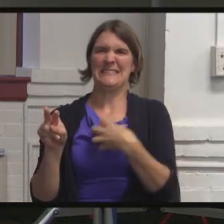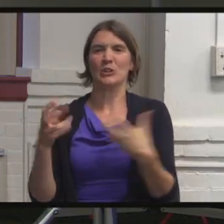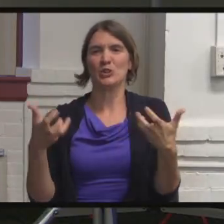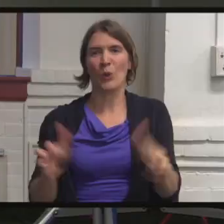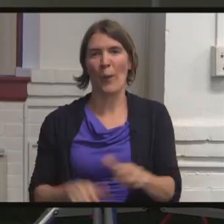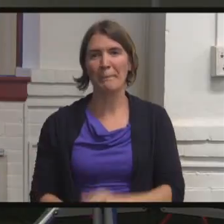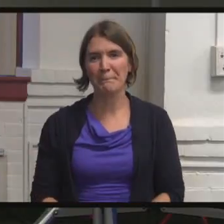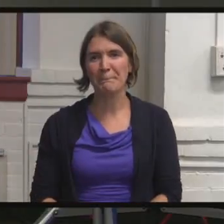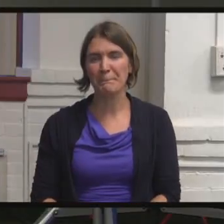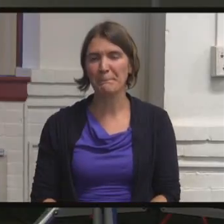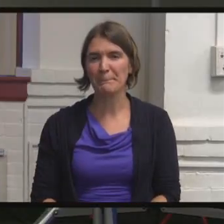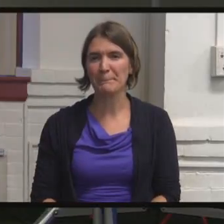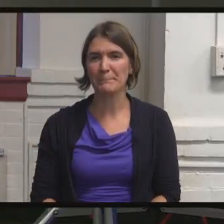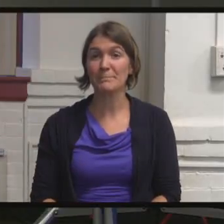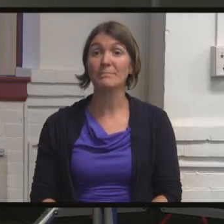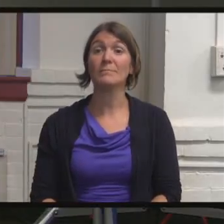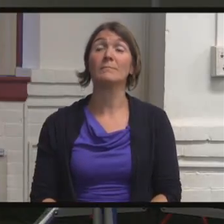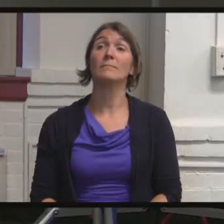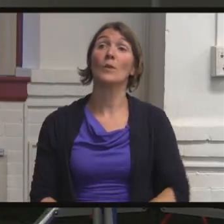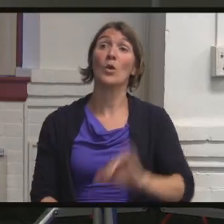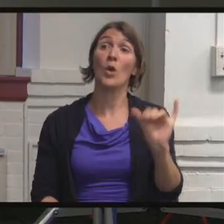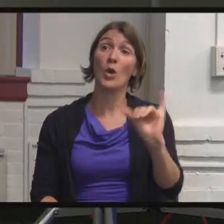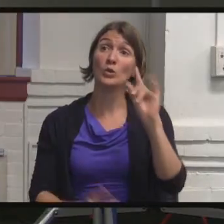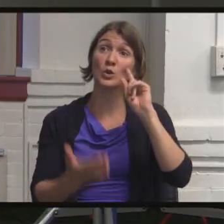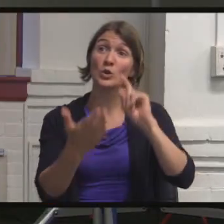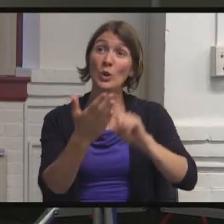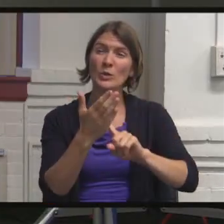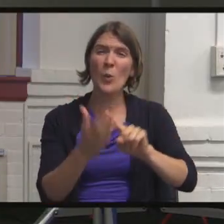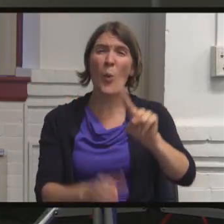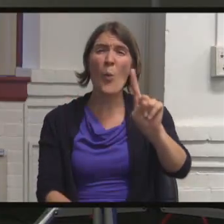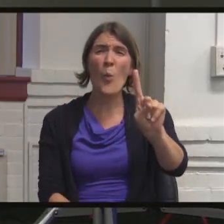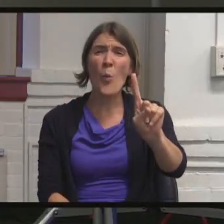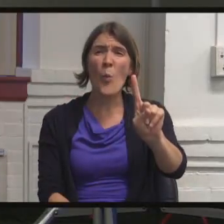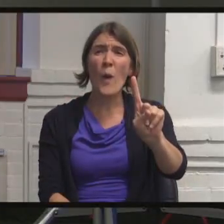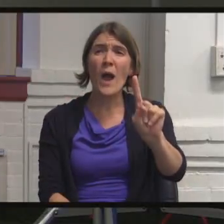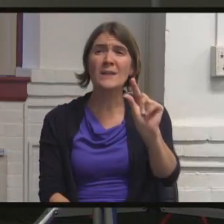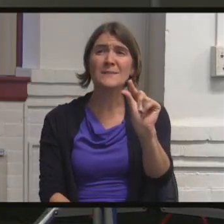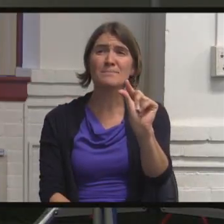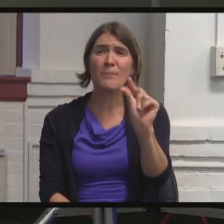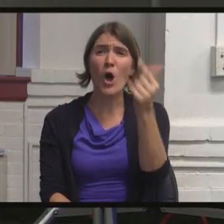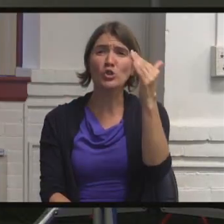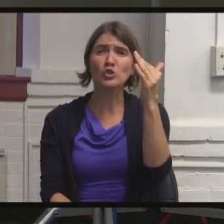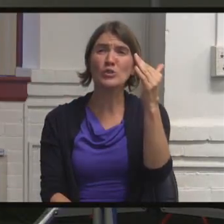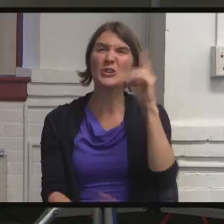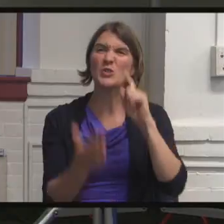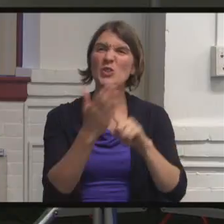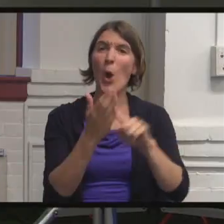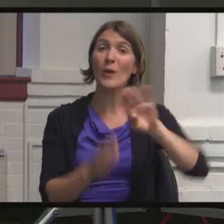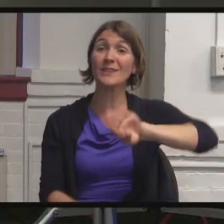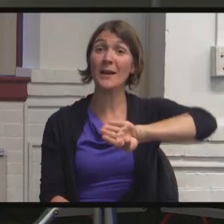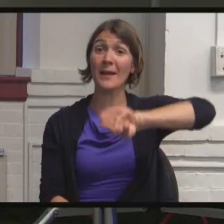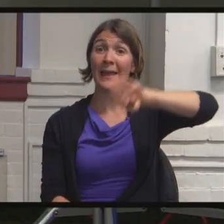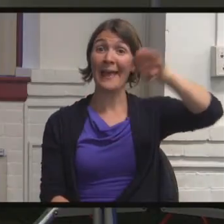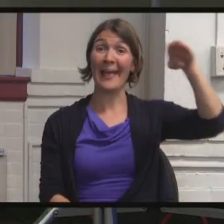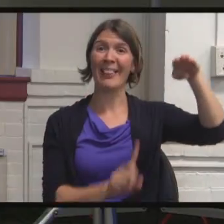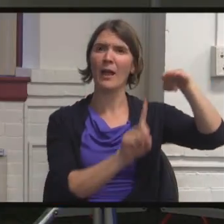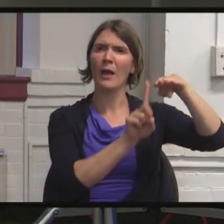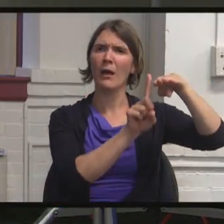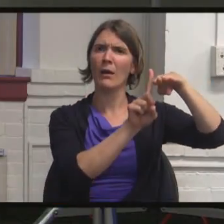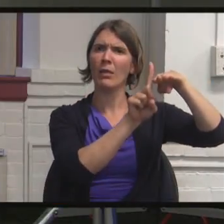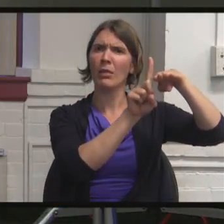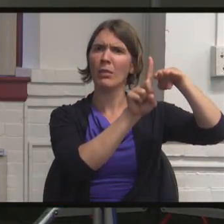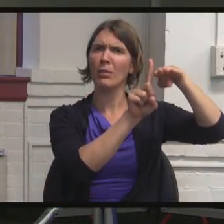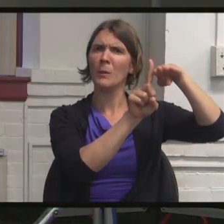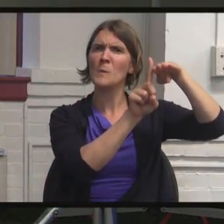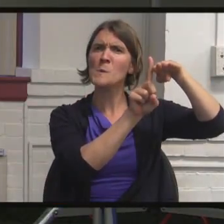And then while we're on this image, you'll notice there's just one little tree that seems to be growing a lot faster than all that's the others.